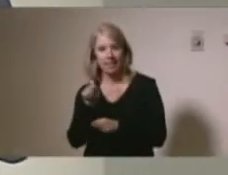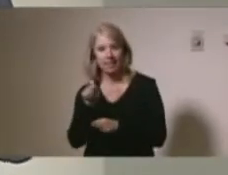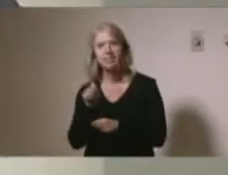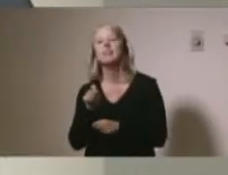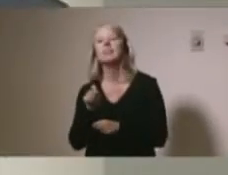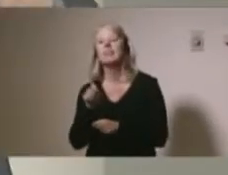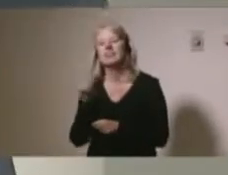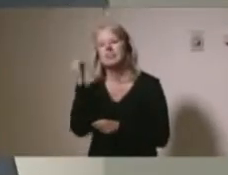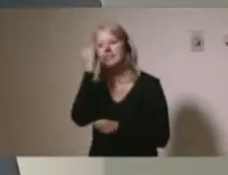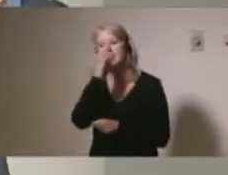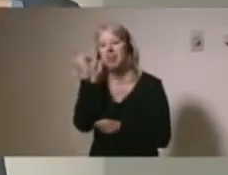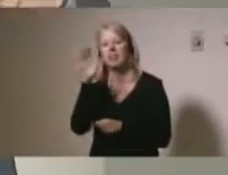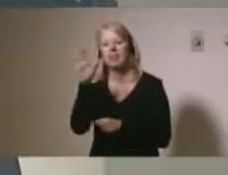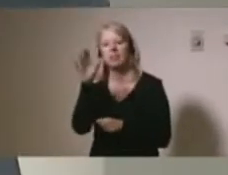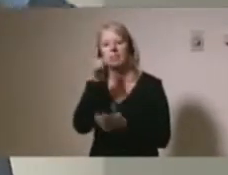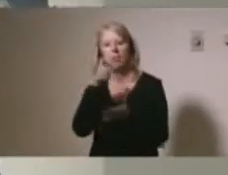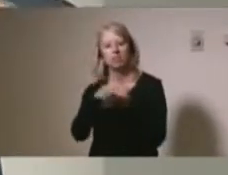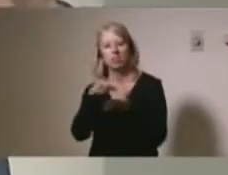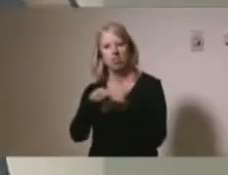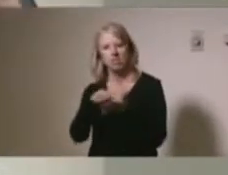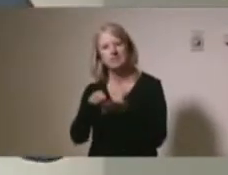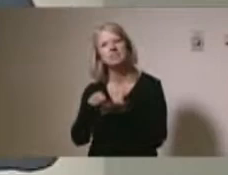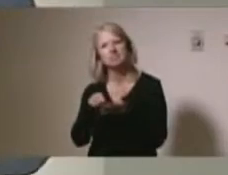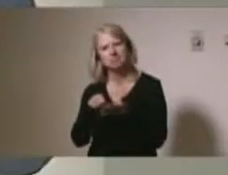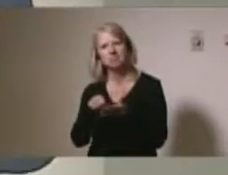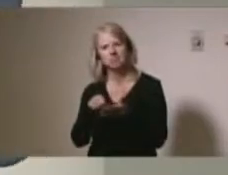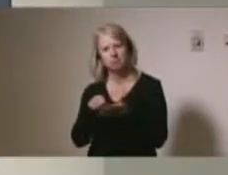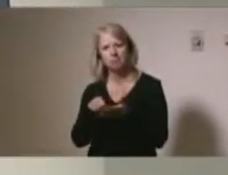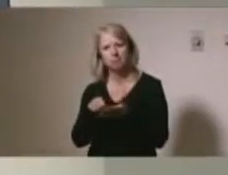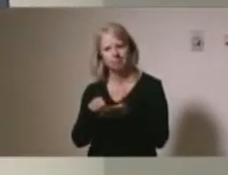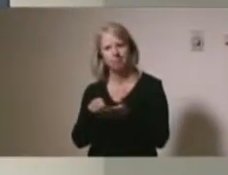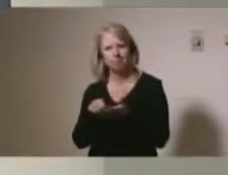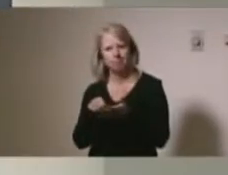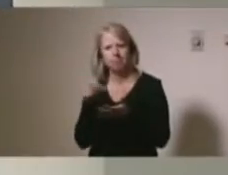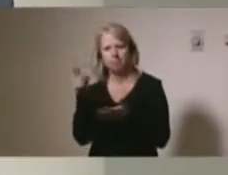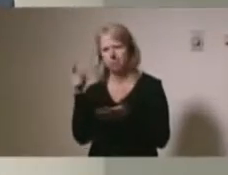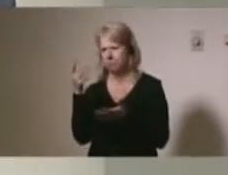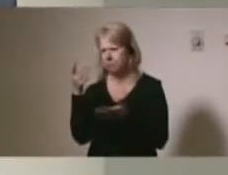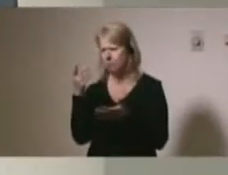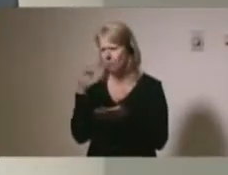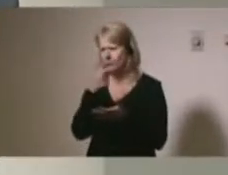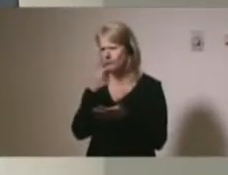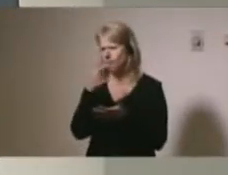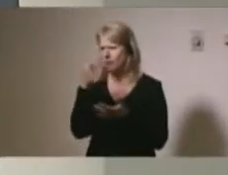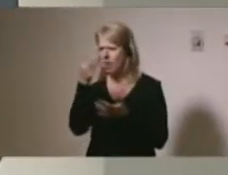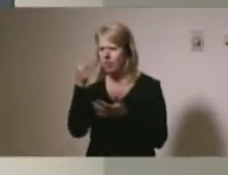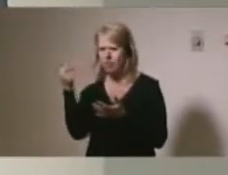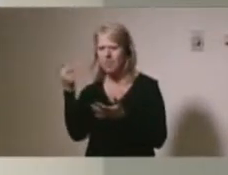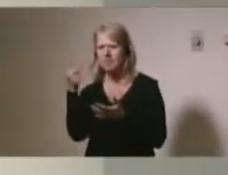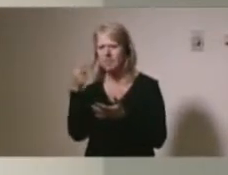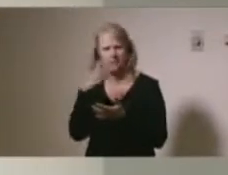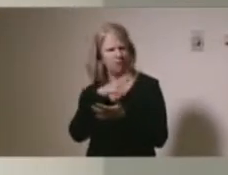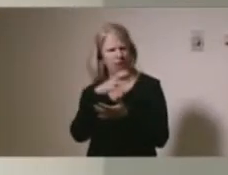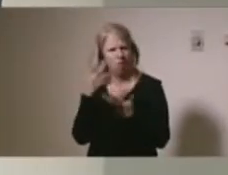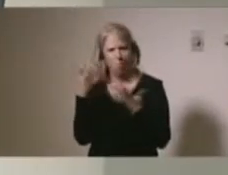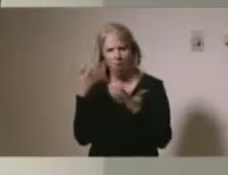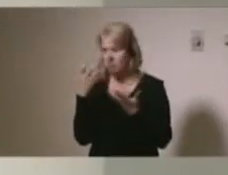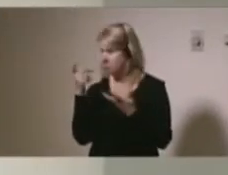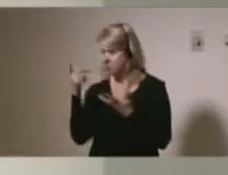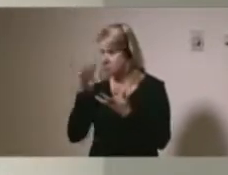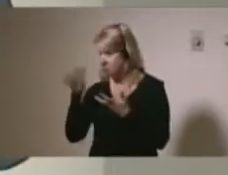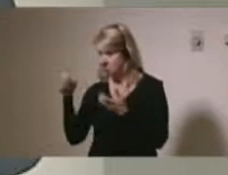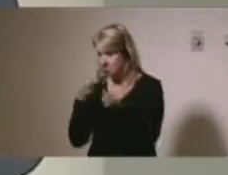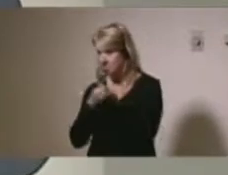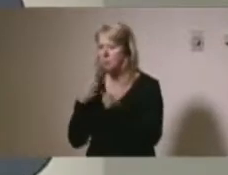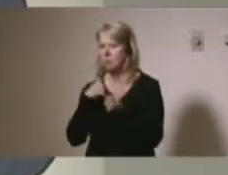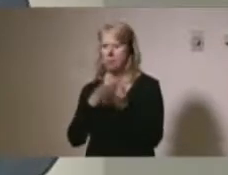The Italian post office, they said, well, the government can do what we want. We will buy a bank. And that